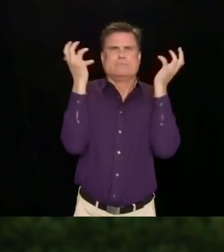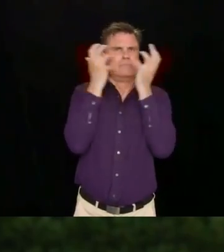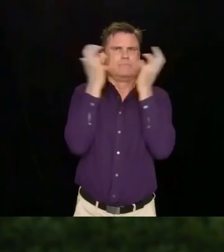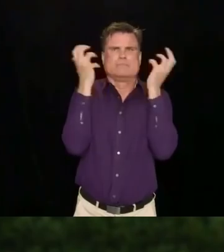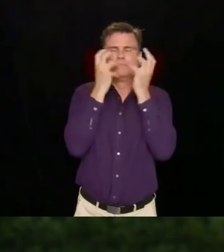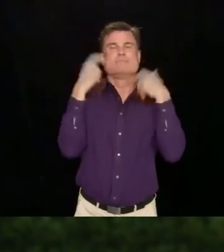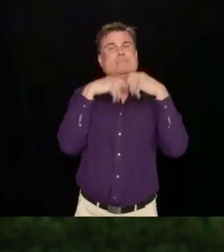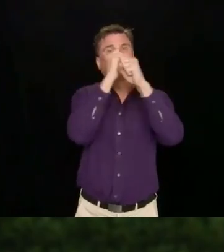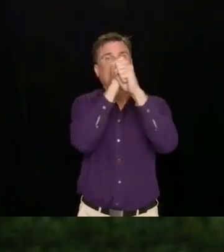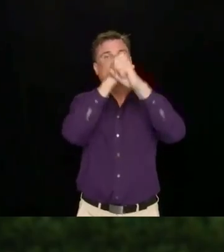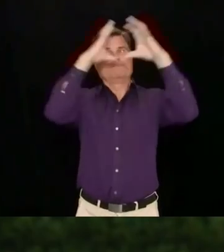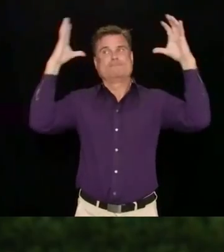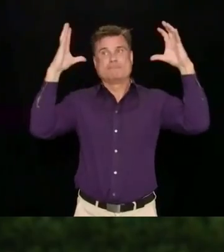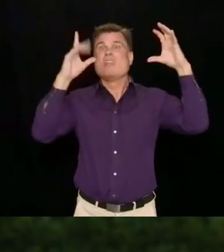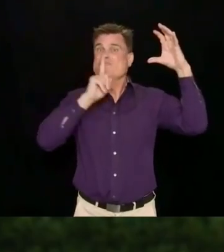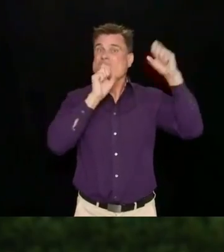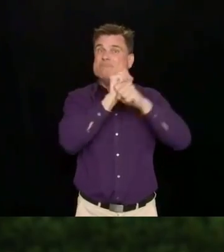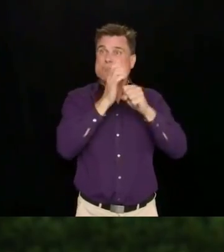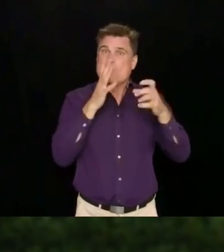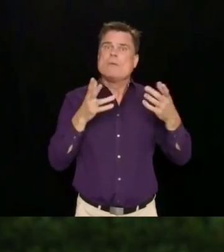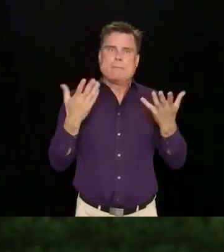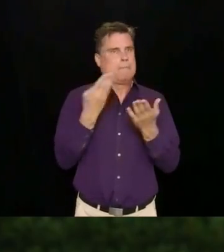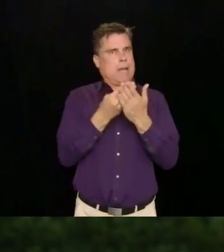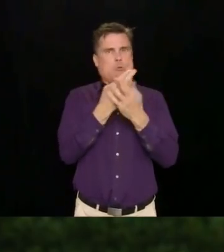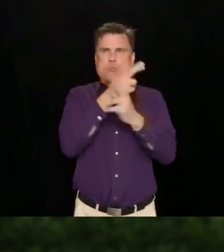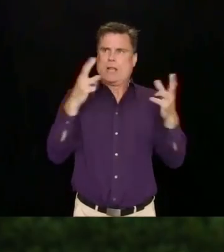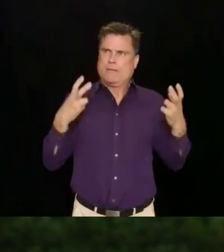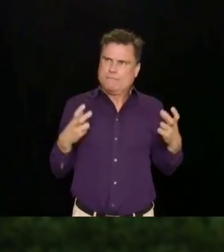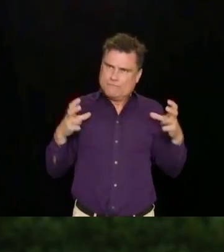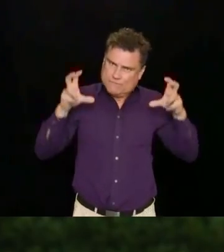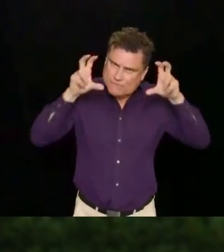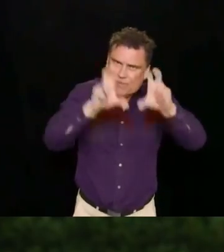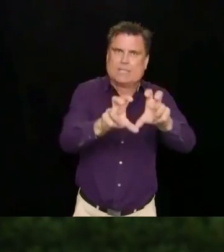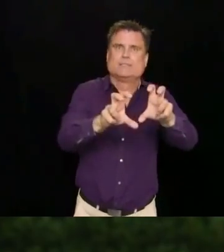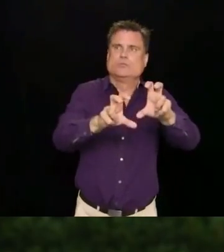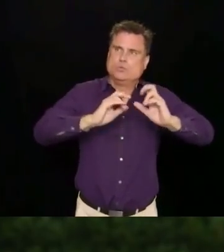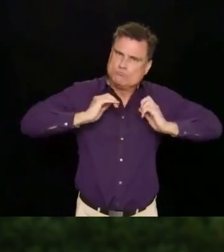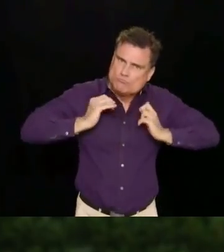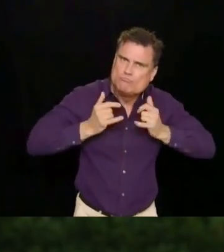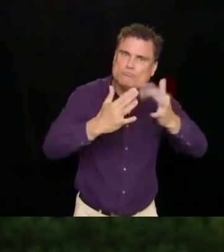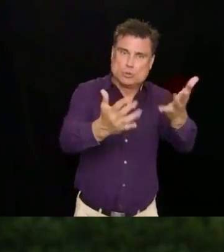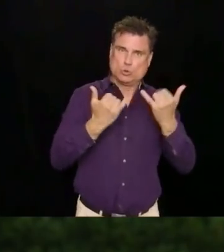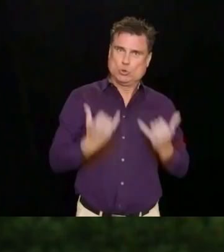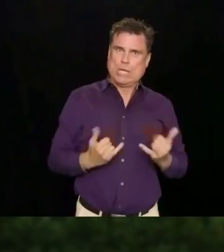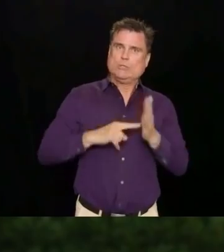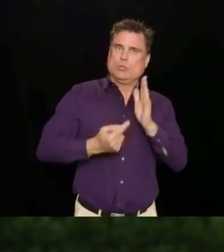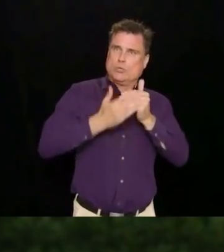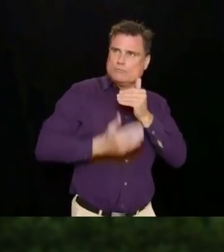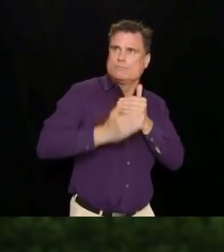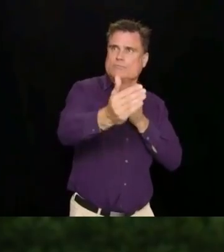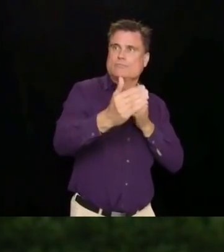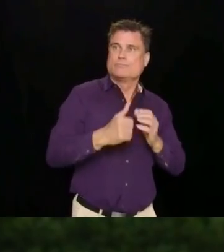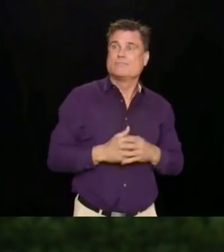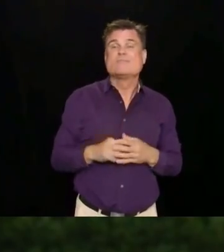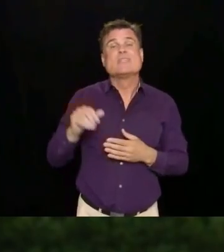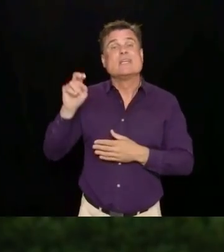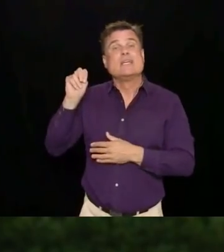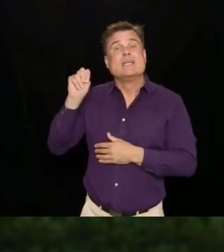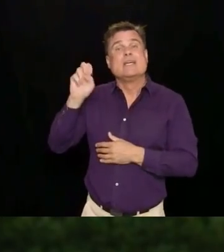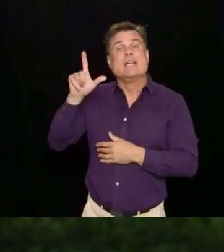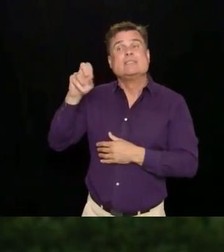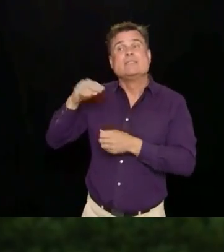vision, making it a reality for Nelson today. We know that in Nelson we need long-term care